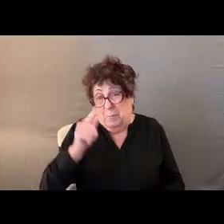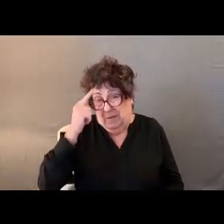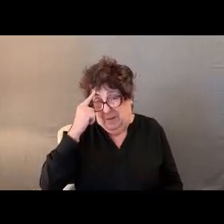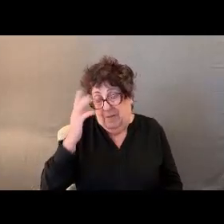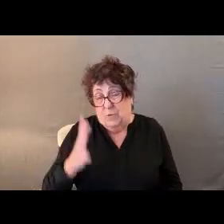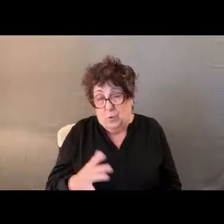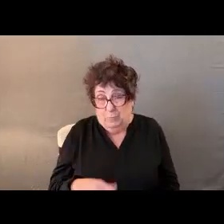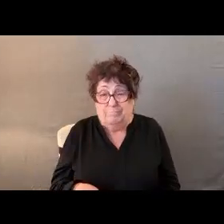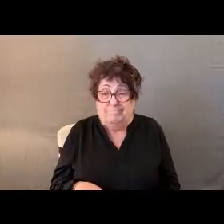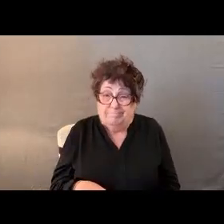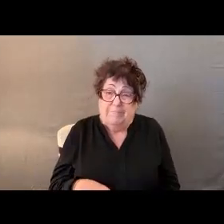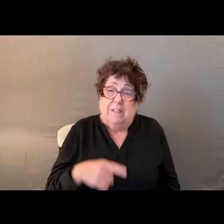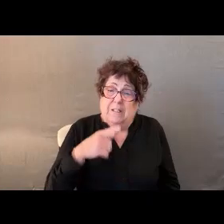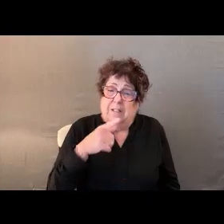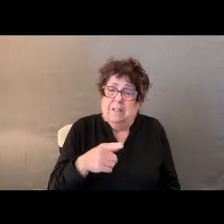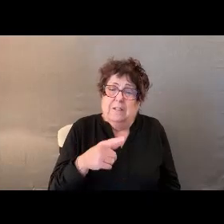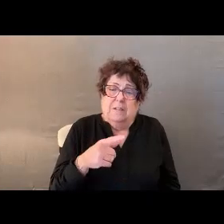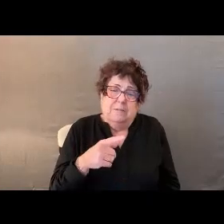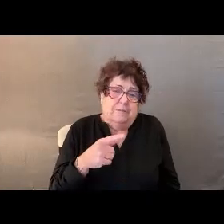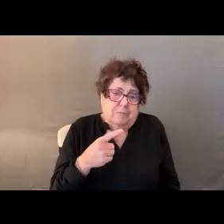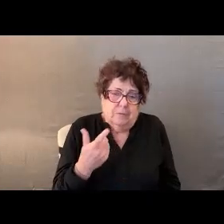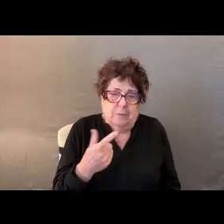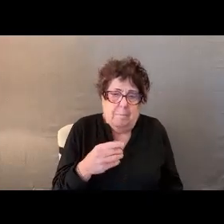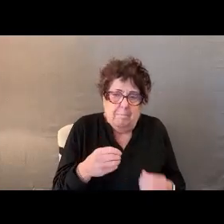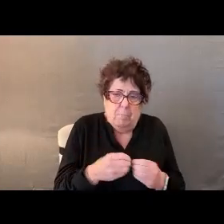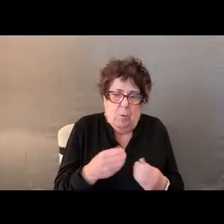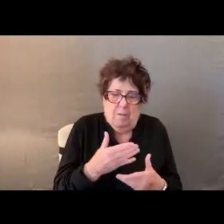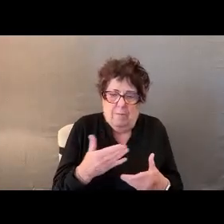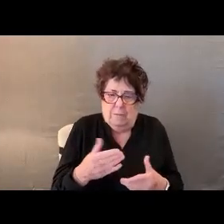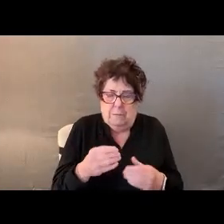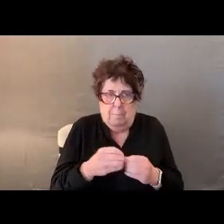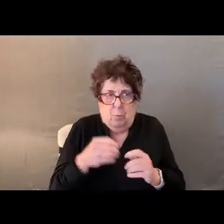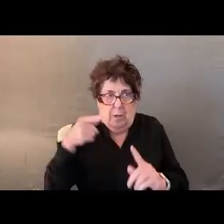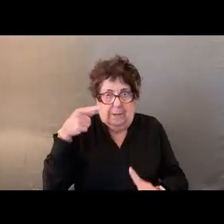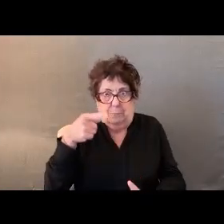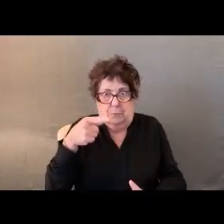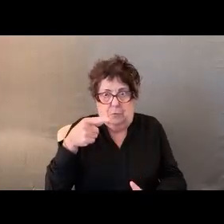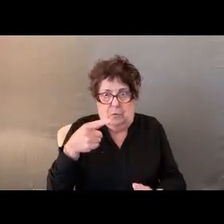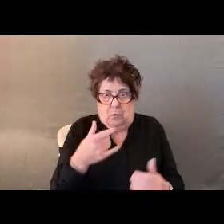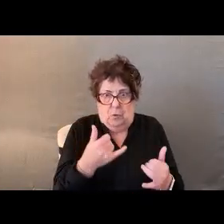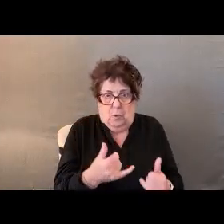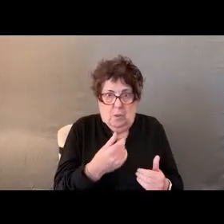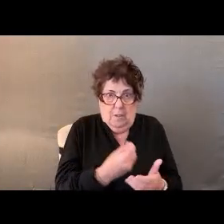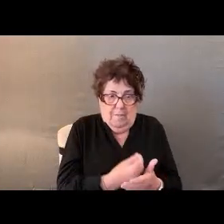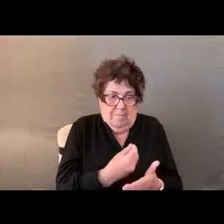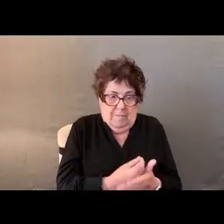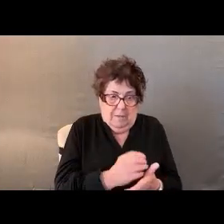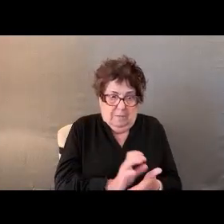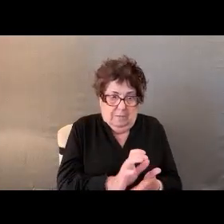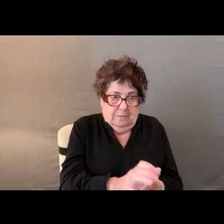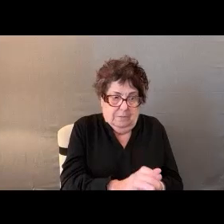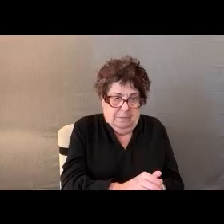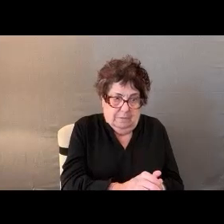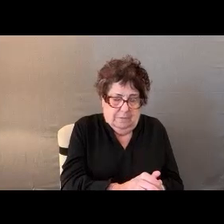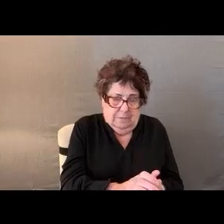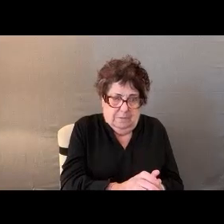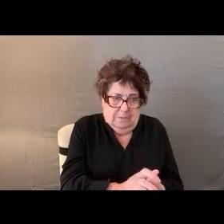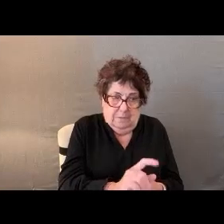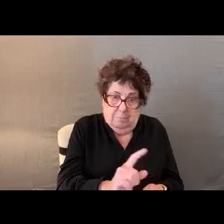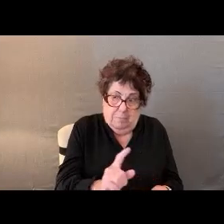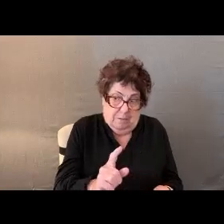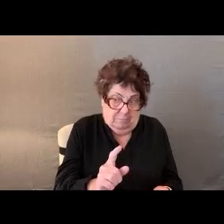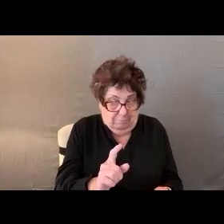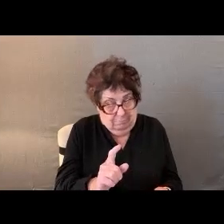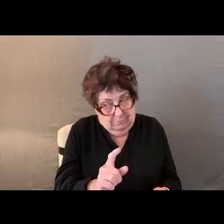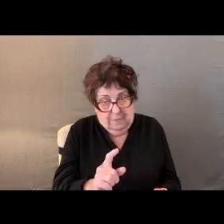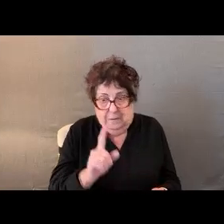are more aspirational than are currently funded. And I think it's important that people are sort of understanding of that